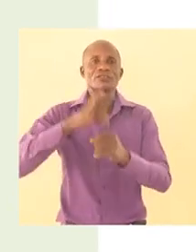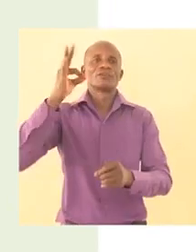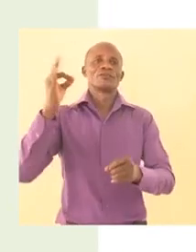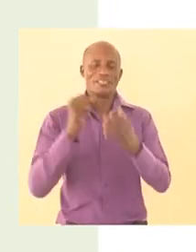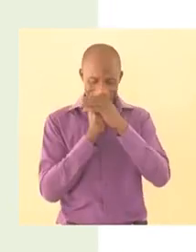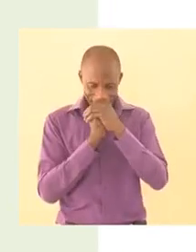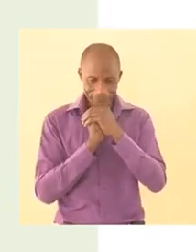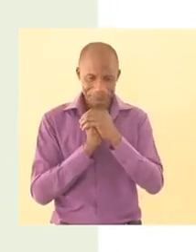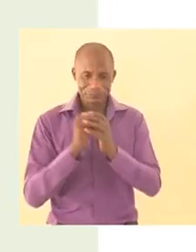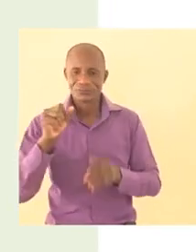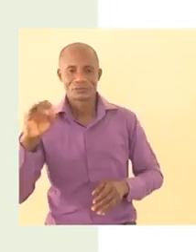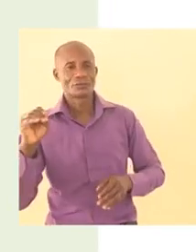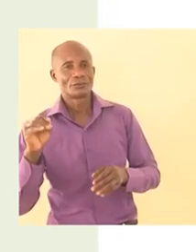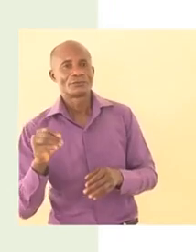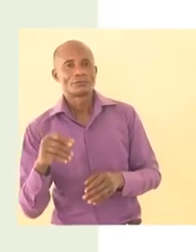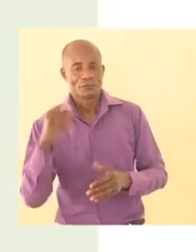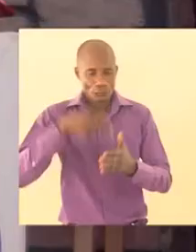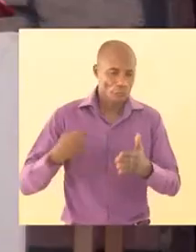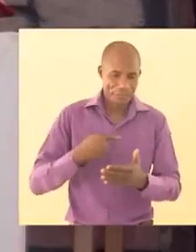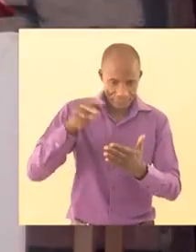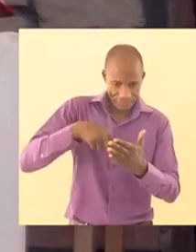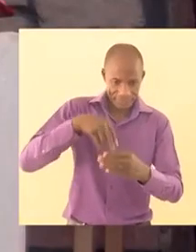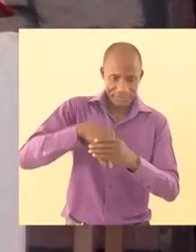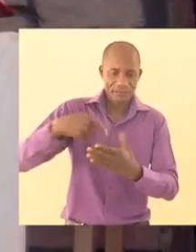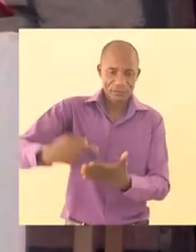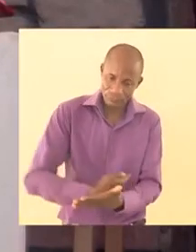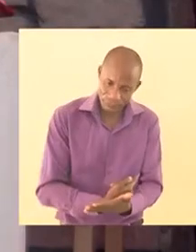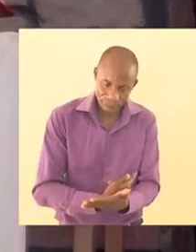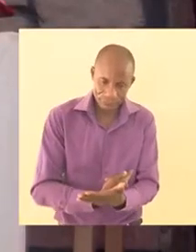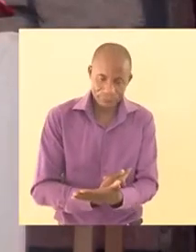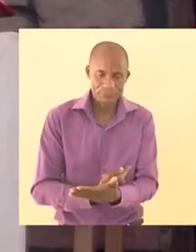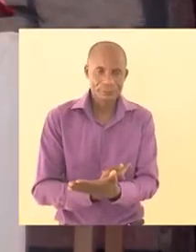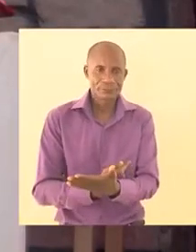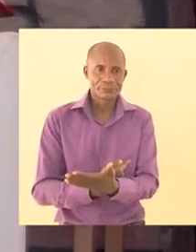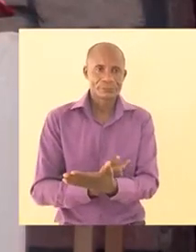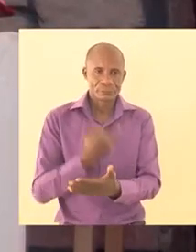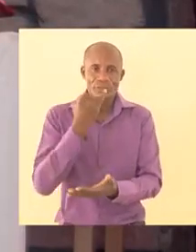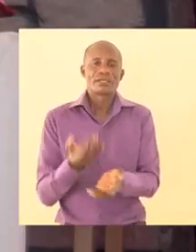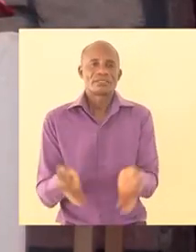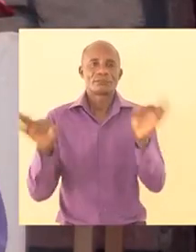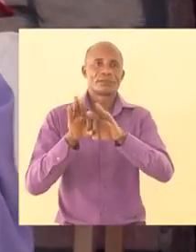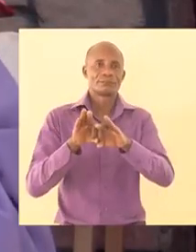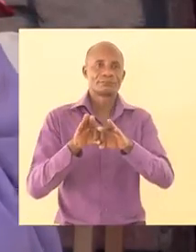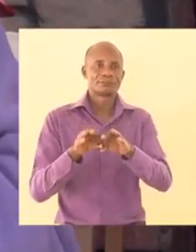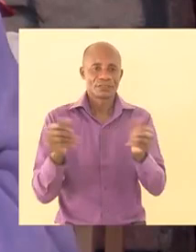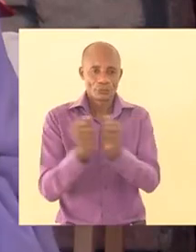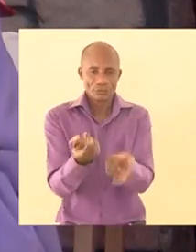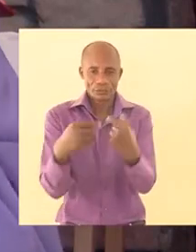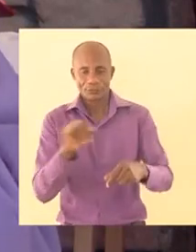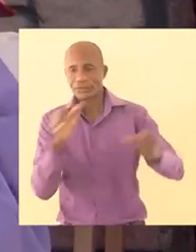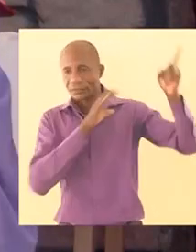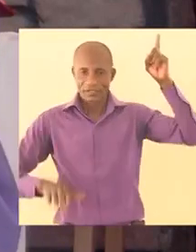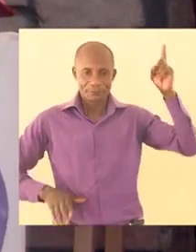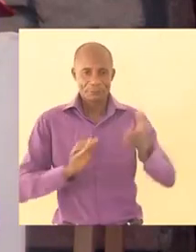this is what He was doing. So the event we read about in today's gospel is very symbolic. It signifies many things. With the coming of